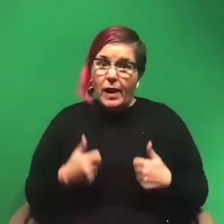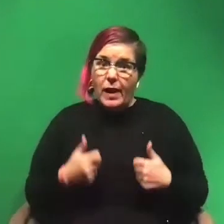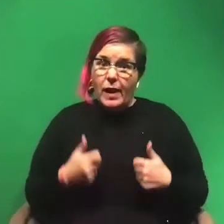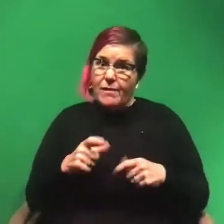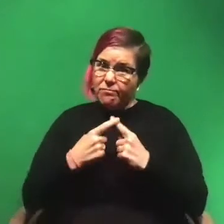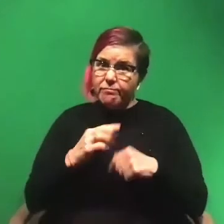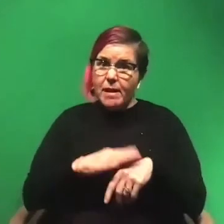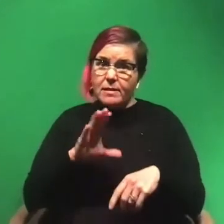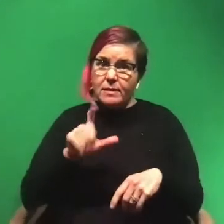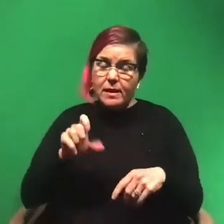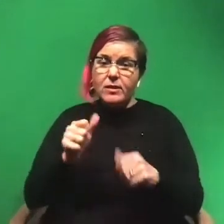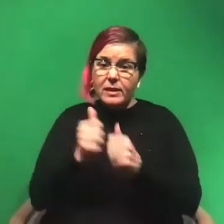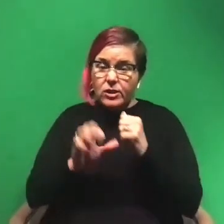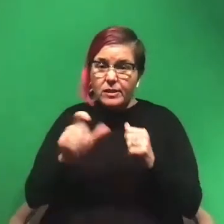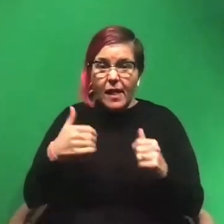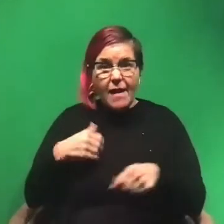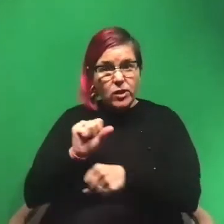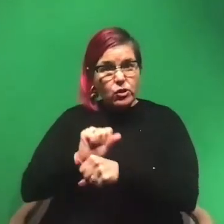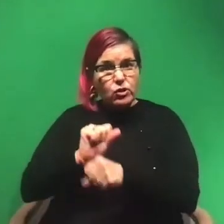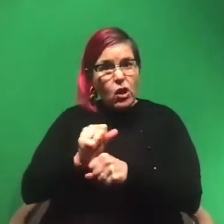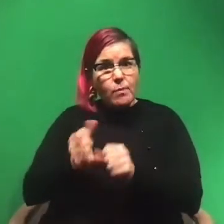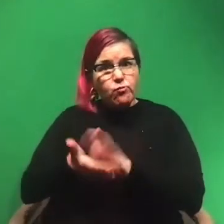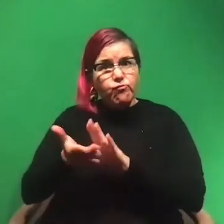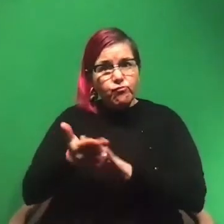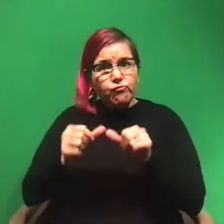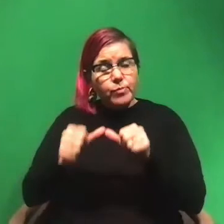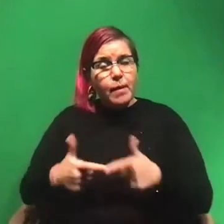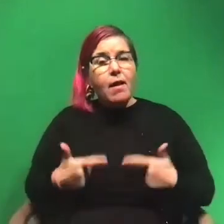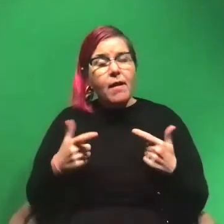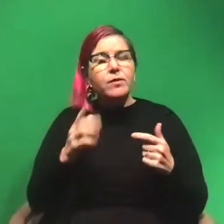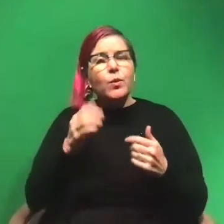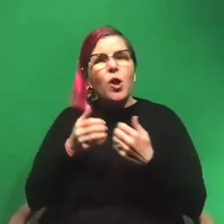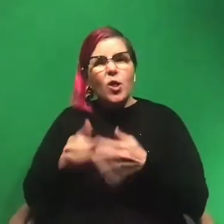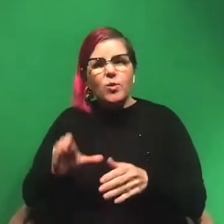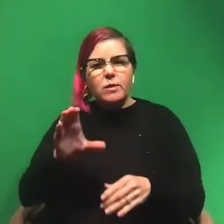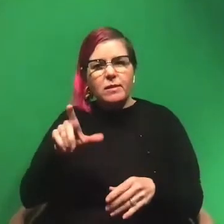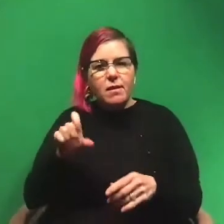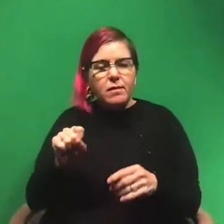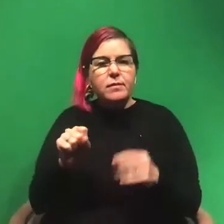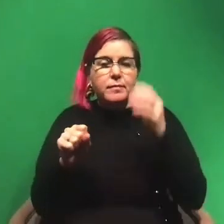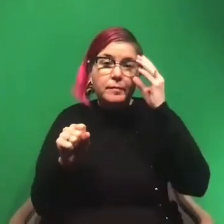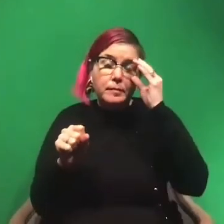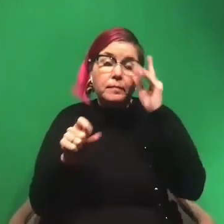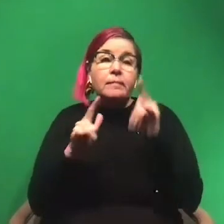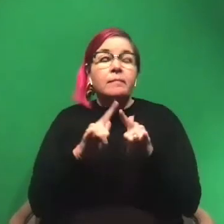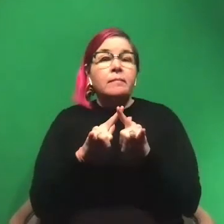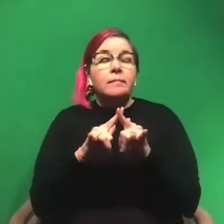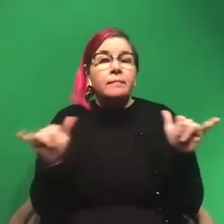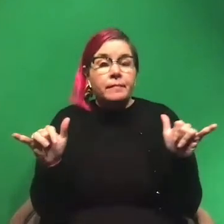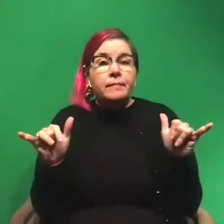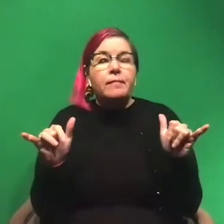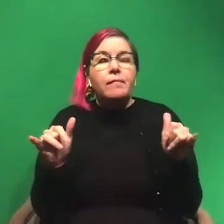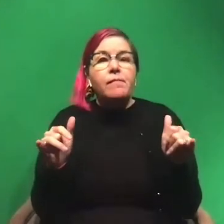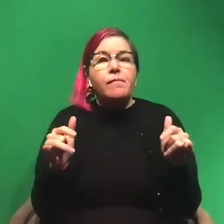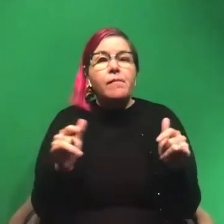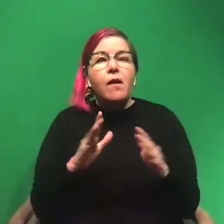because each one of our cells is doing something to keep us alive. So you have cell loss from there. But at the same time, there's a lot of